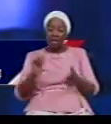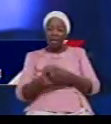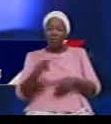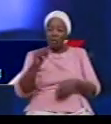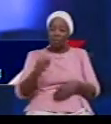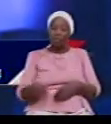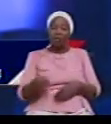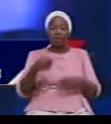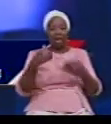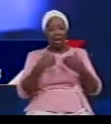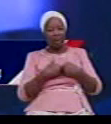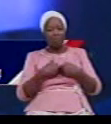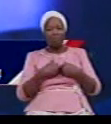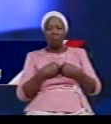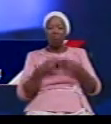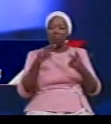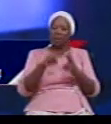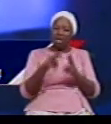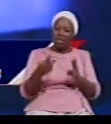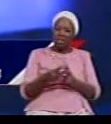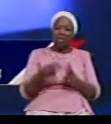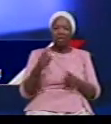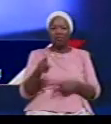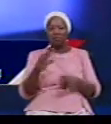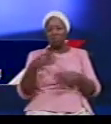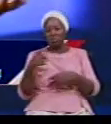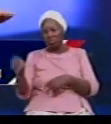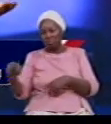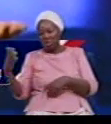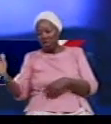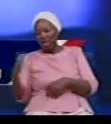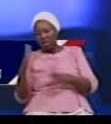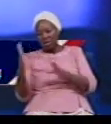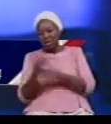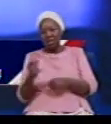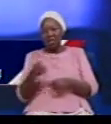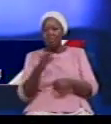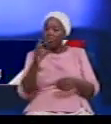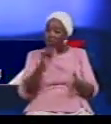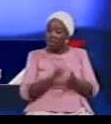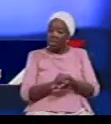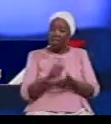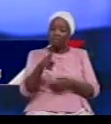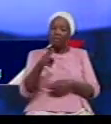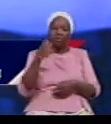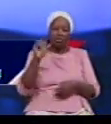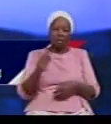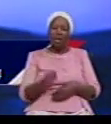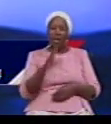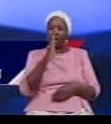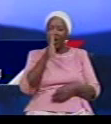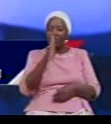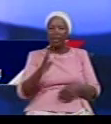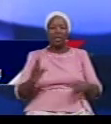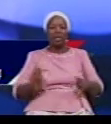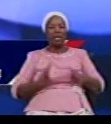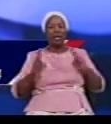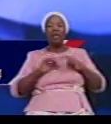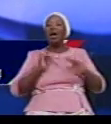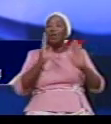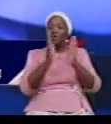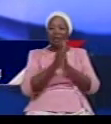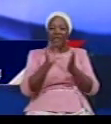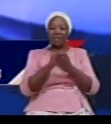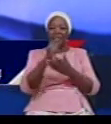have. Either you make them, you go there and you take them so that you can be healthy. I pray God will give